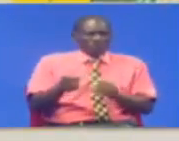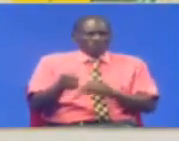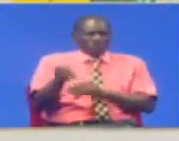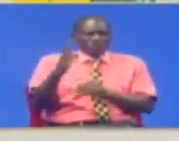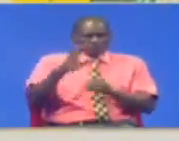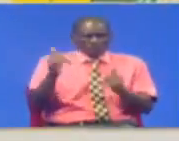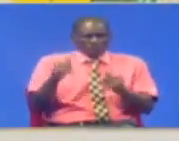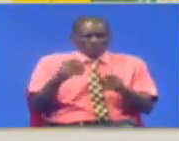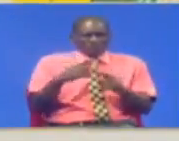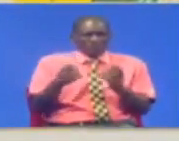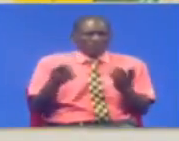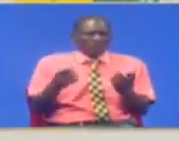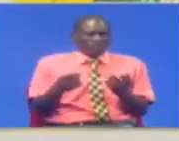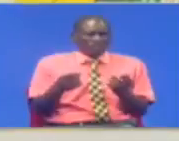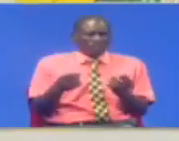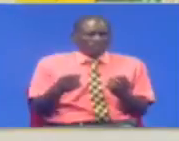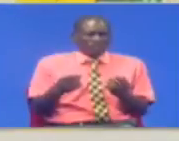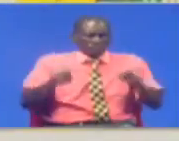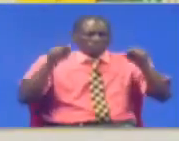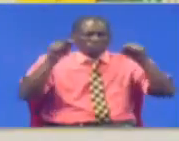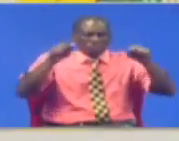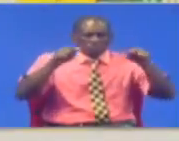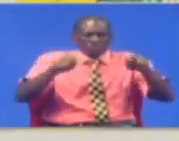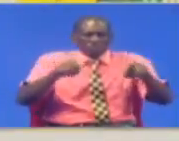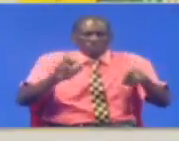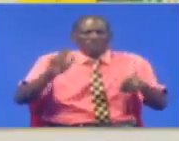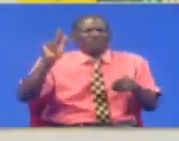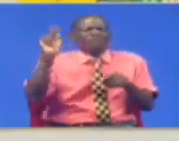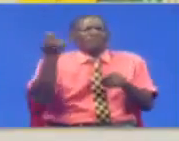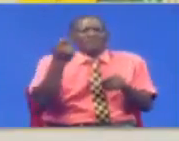Yoweri Museveni and fleeing,